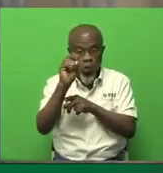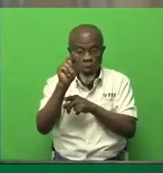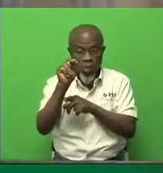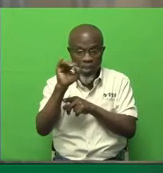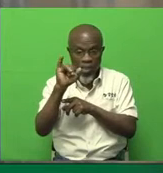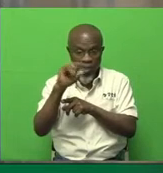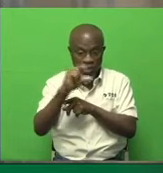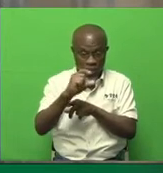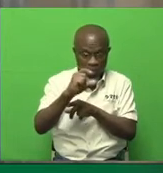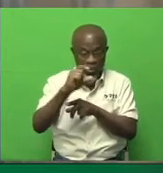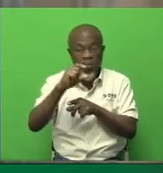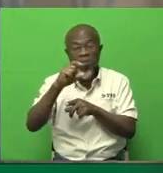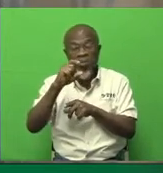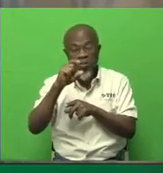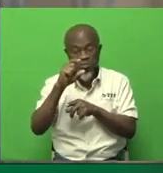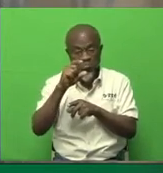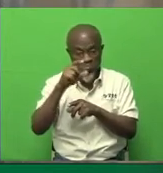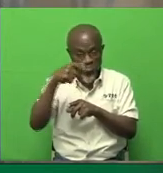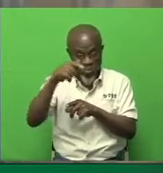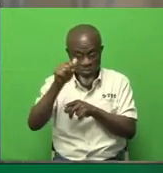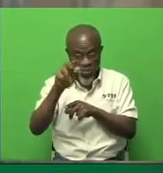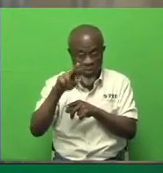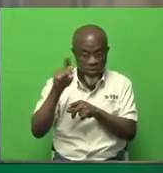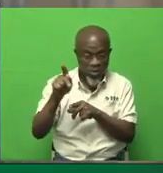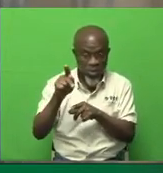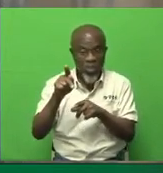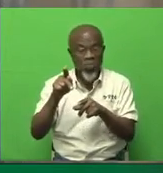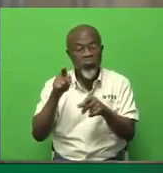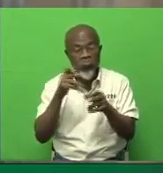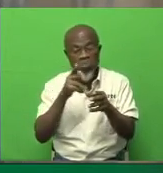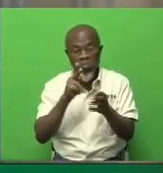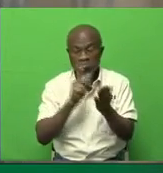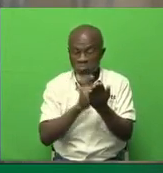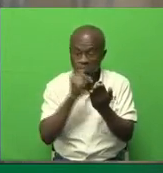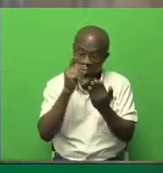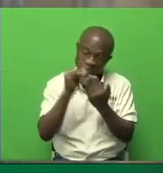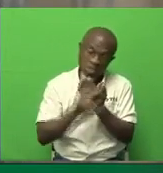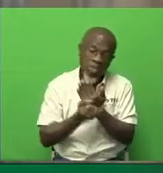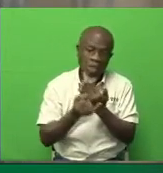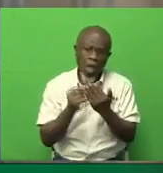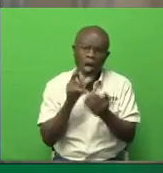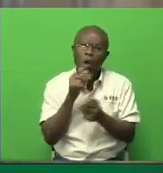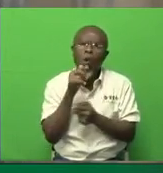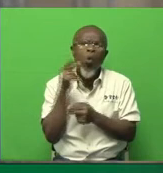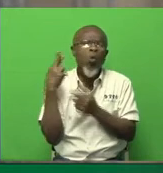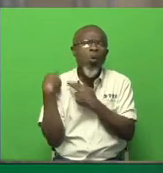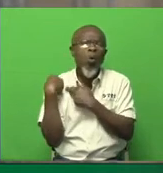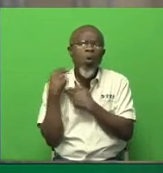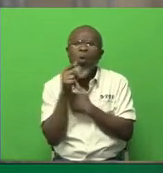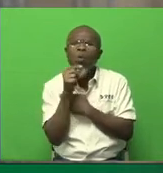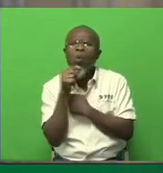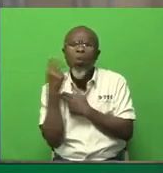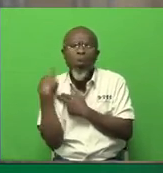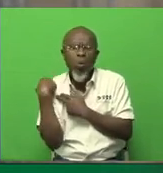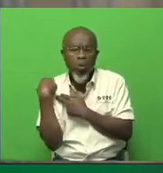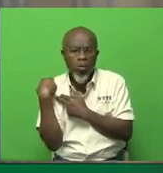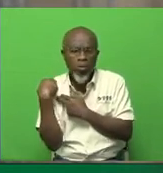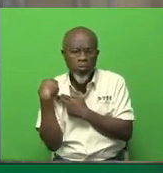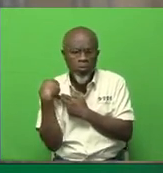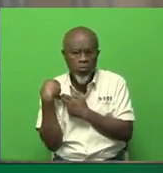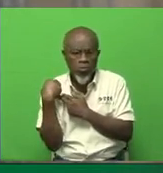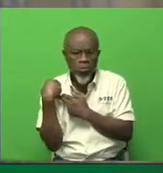new I'm sure we've heard this before and I wonder who is marketing this given to the trade and investment